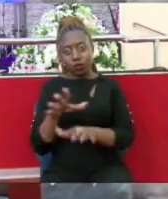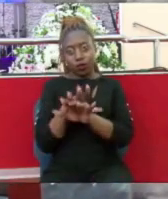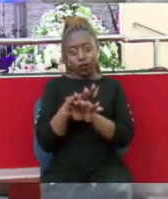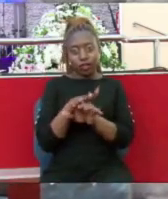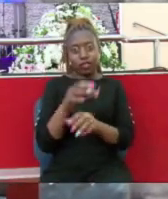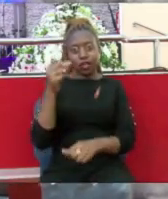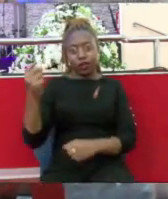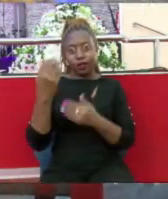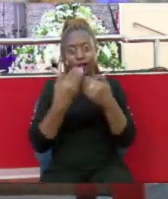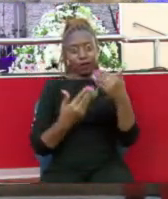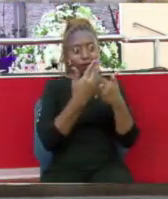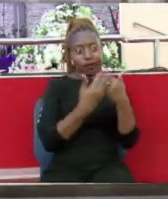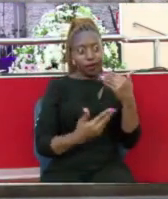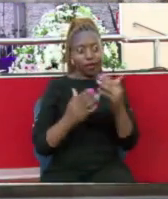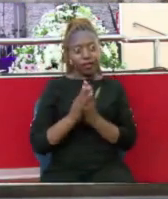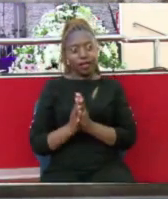And the boy is willing